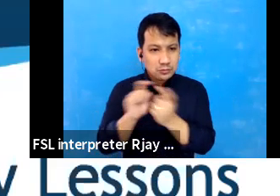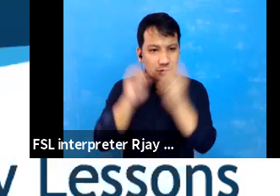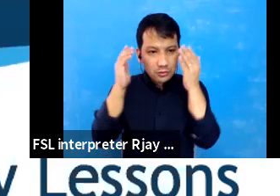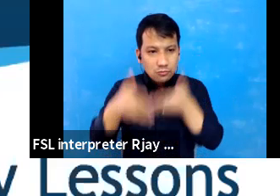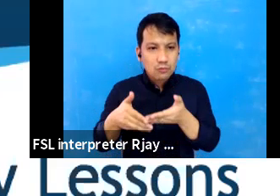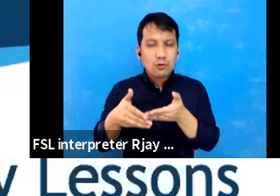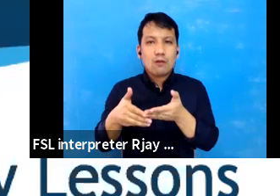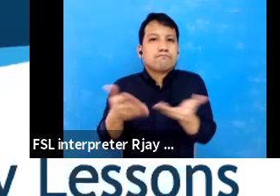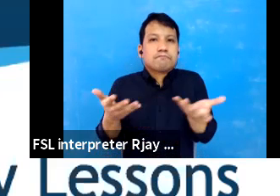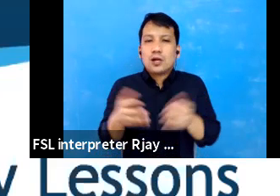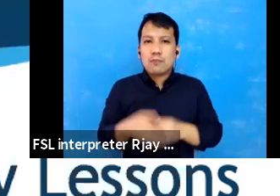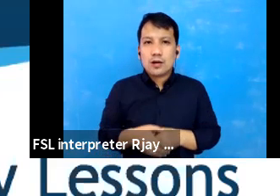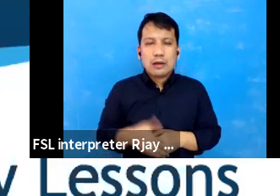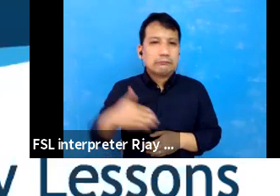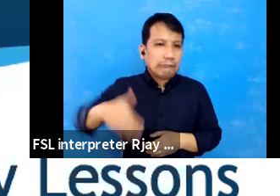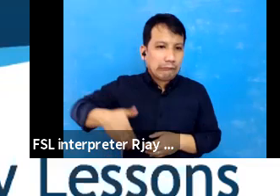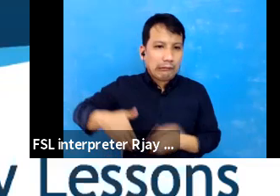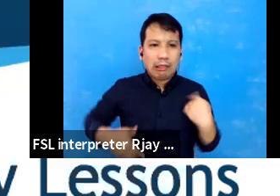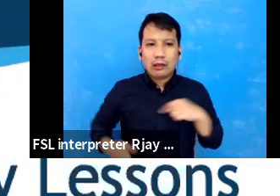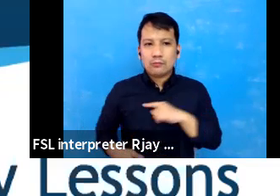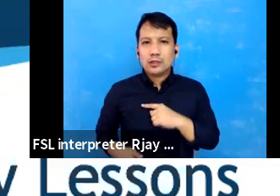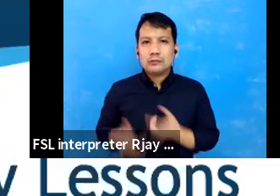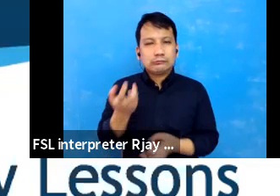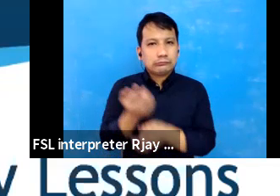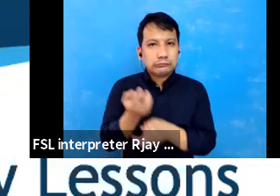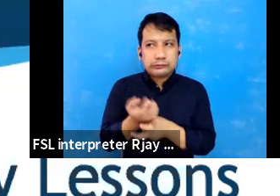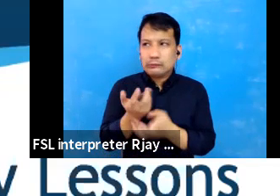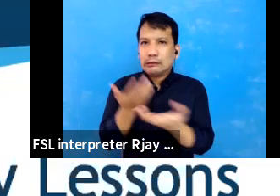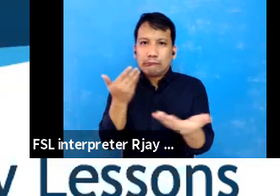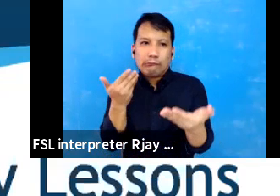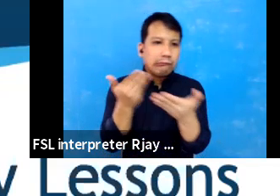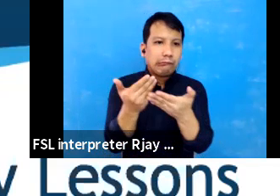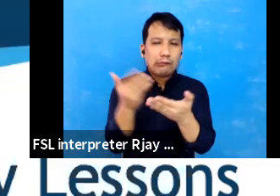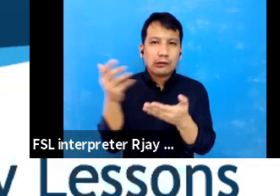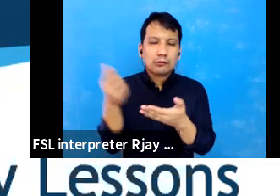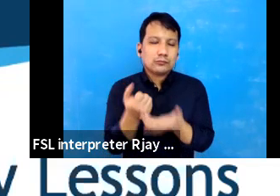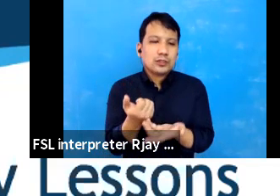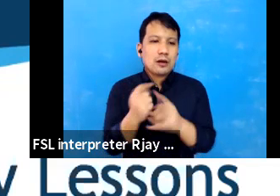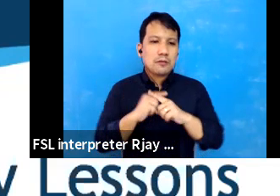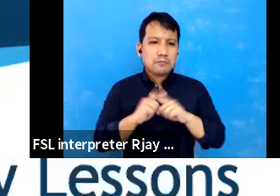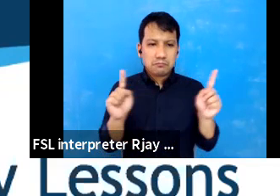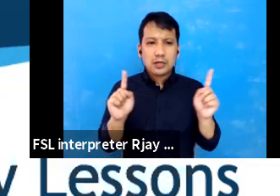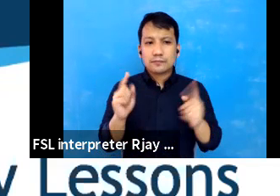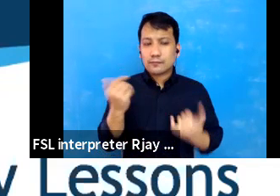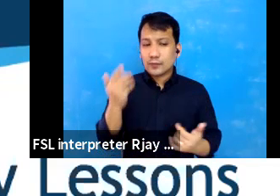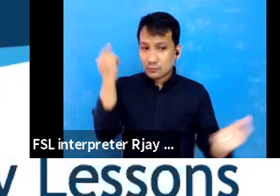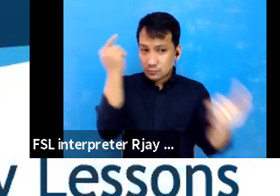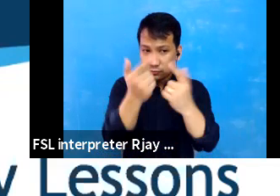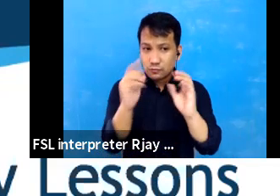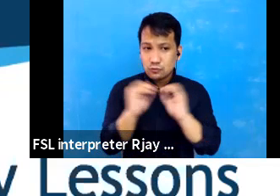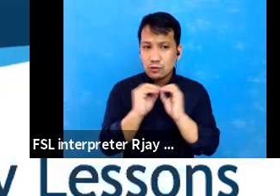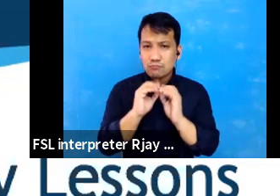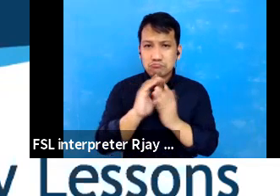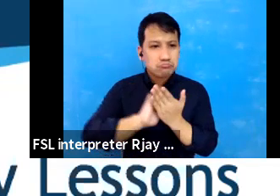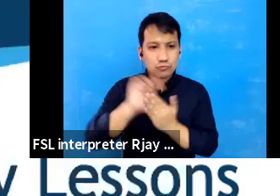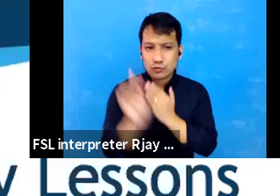time, nahuhuli na at medyo mahirap ng habulin yan. But to reach impact,